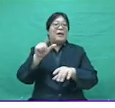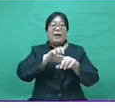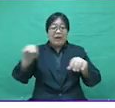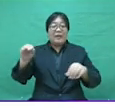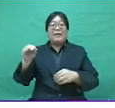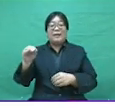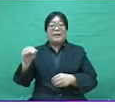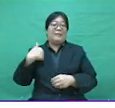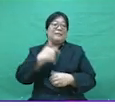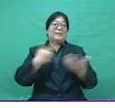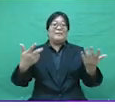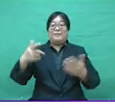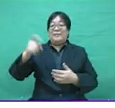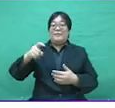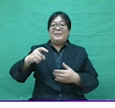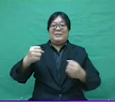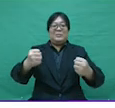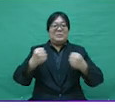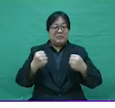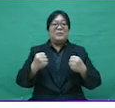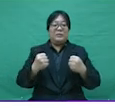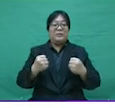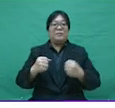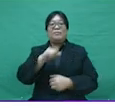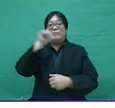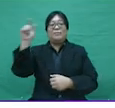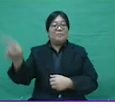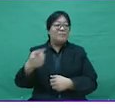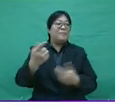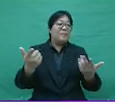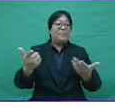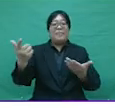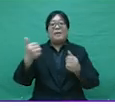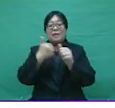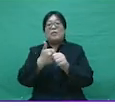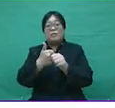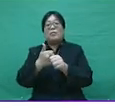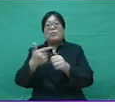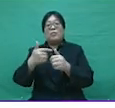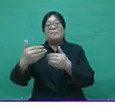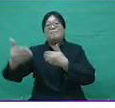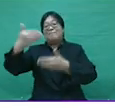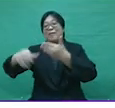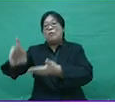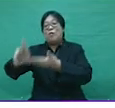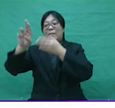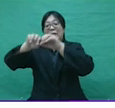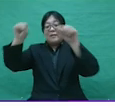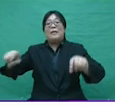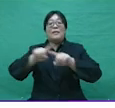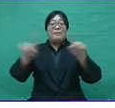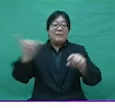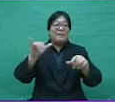And the last thing, we need resilient, not only as written down here on the slide, rehabilitation